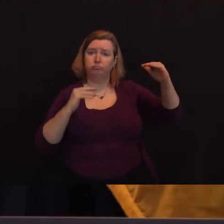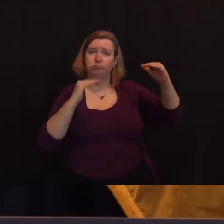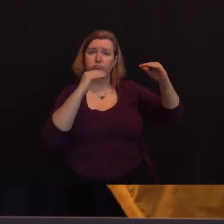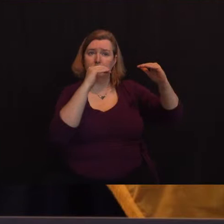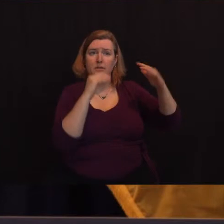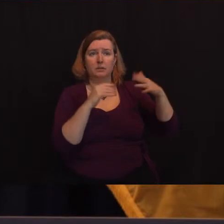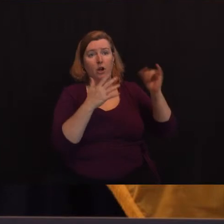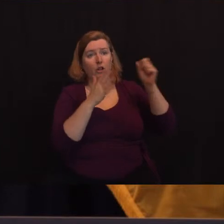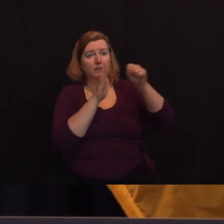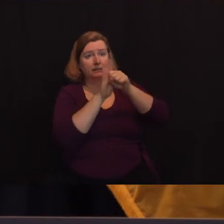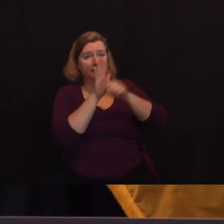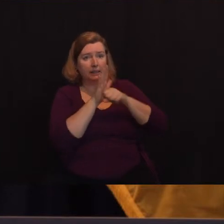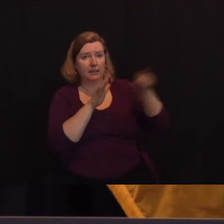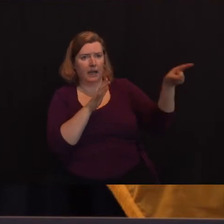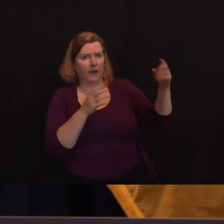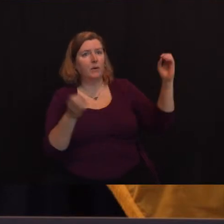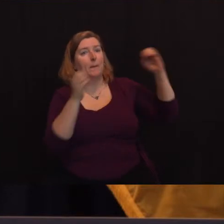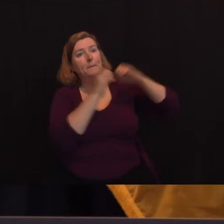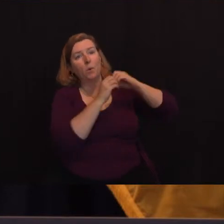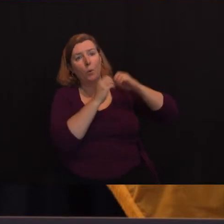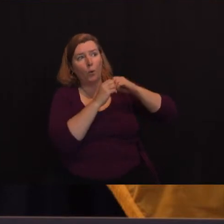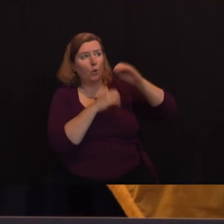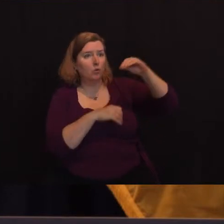So as a general matter,